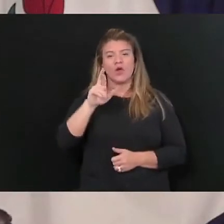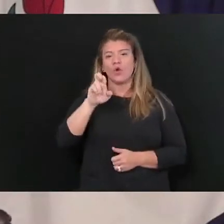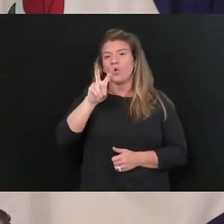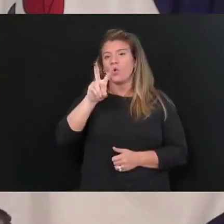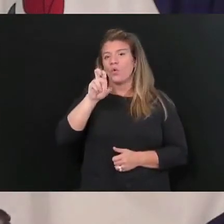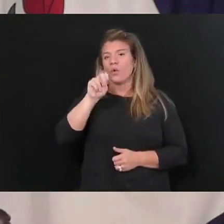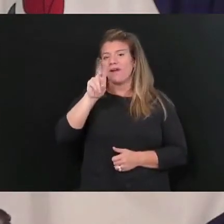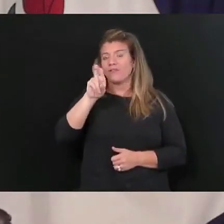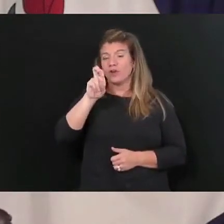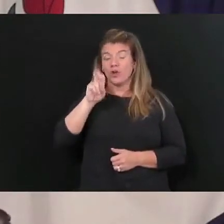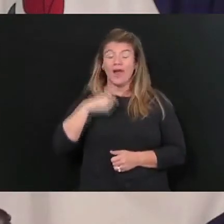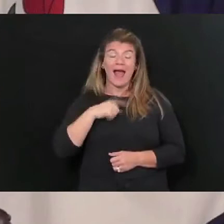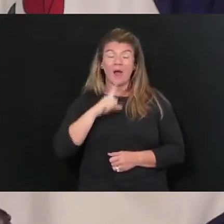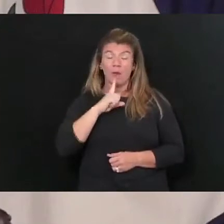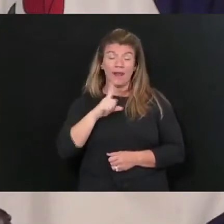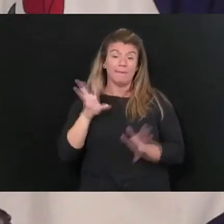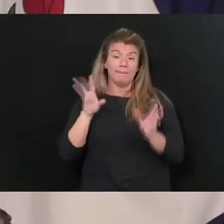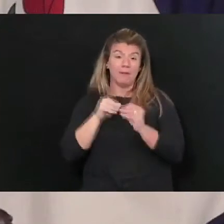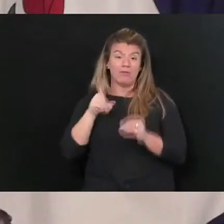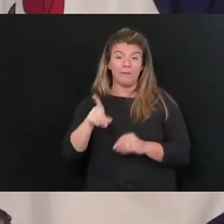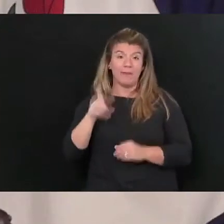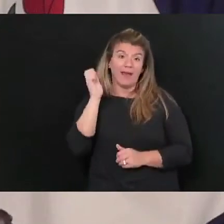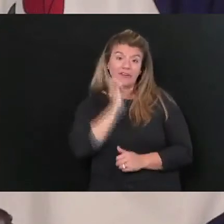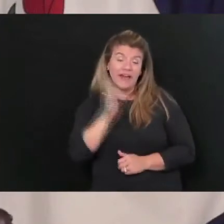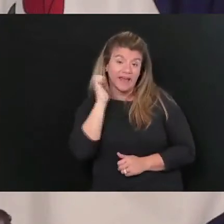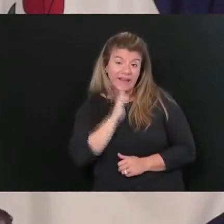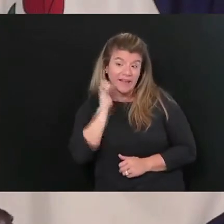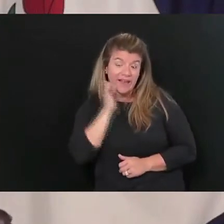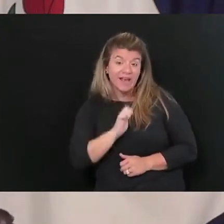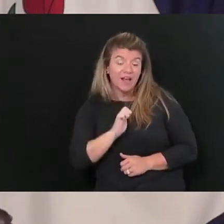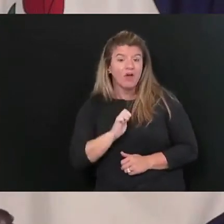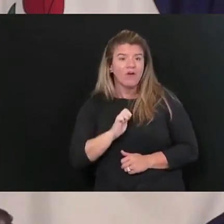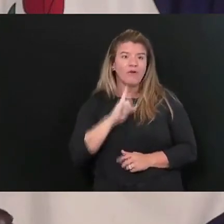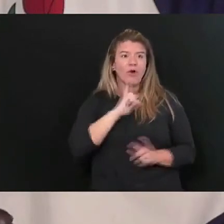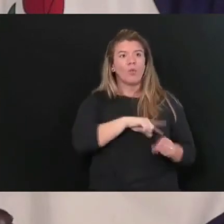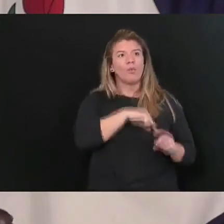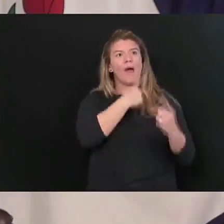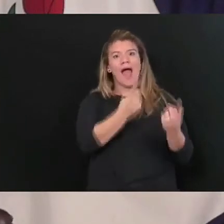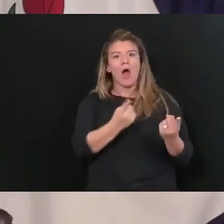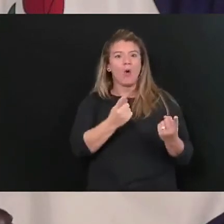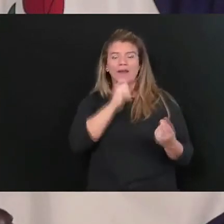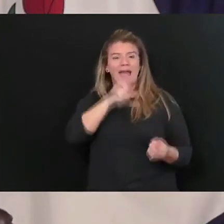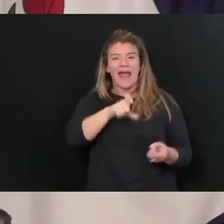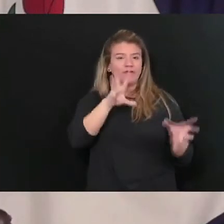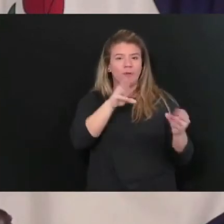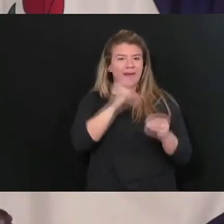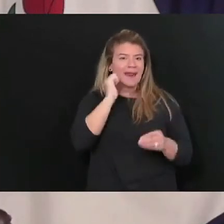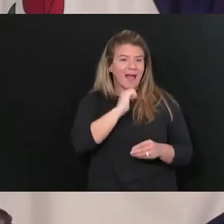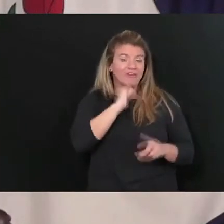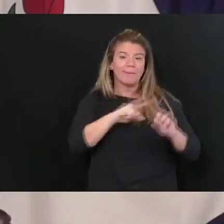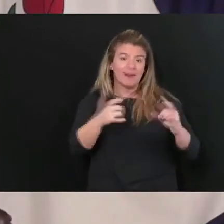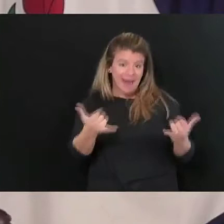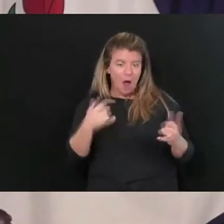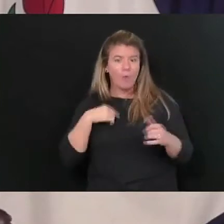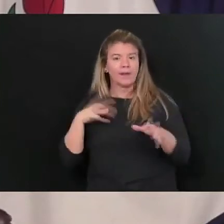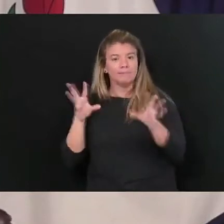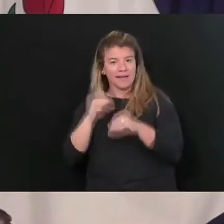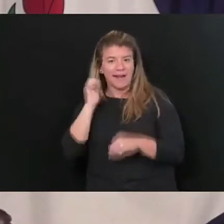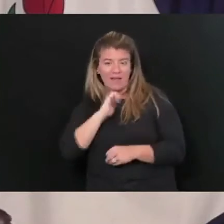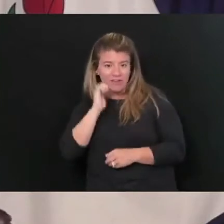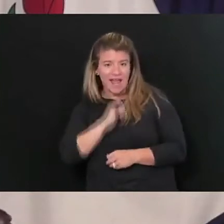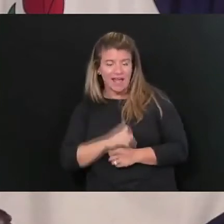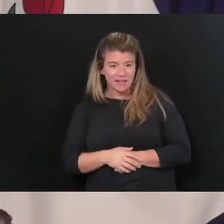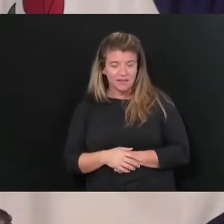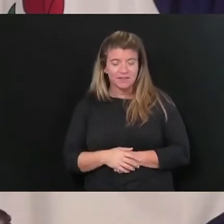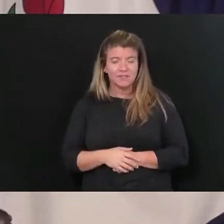with them nearly every day. For a long time, we did meet every day. From the standpoint of West Virginia, you